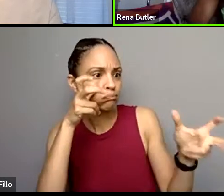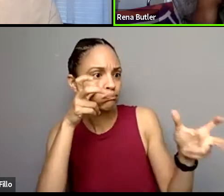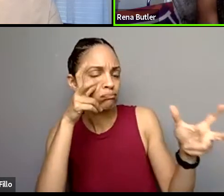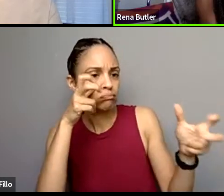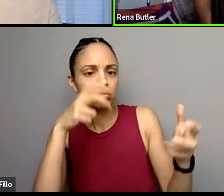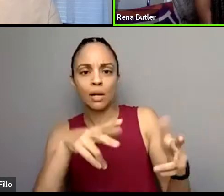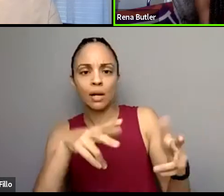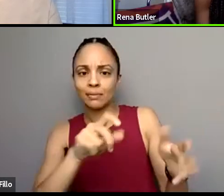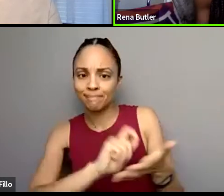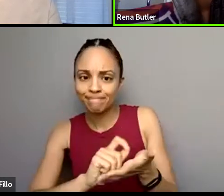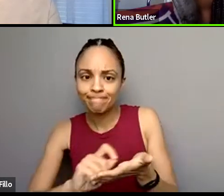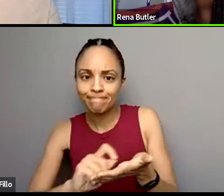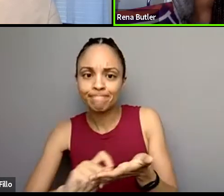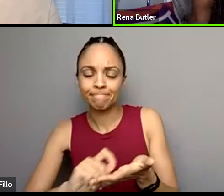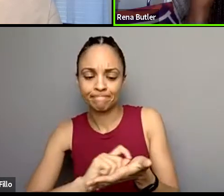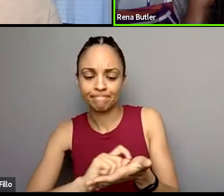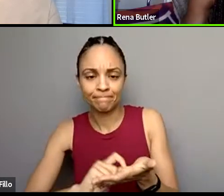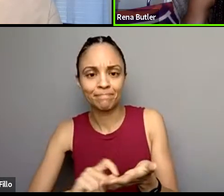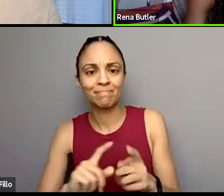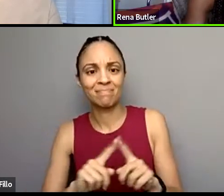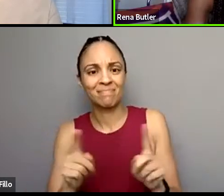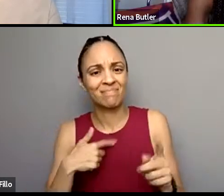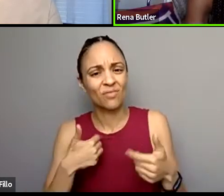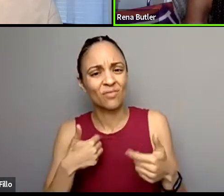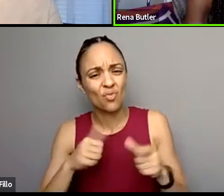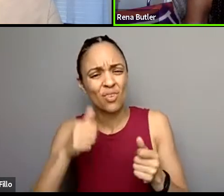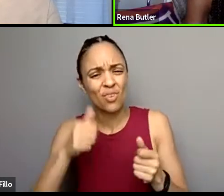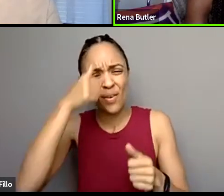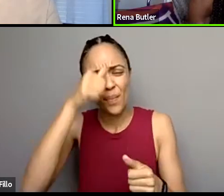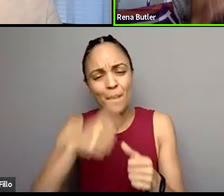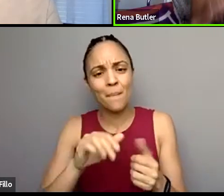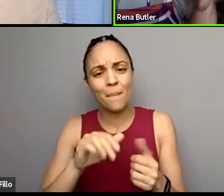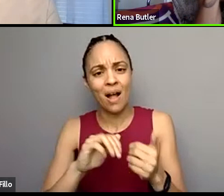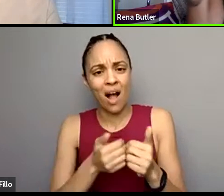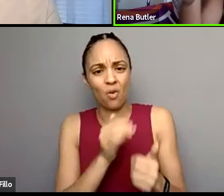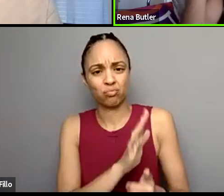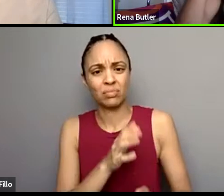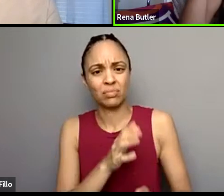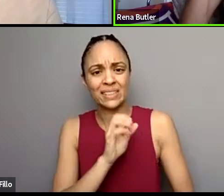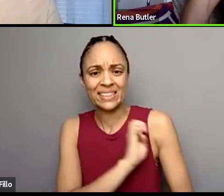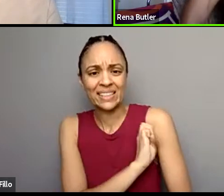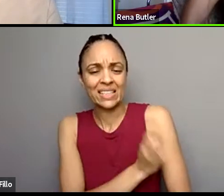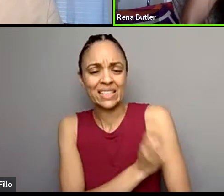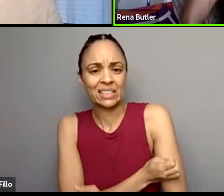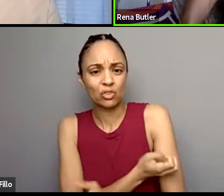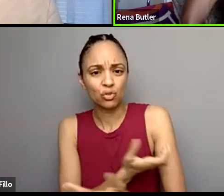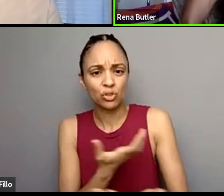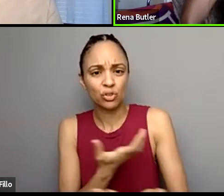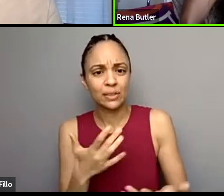or what momentum of energy looks like on stage. So I'll watch it in a way that is,